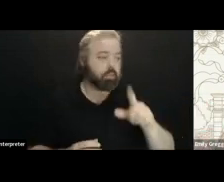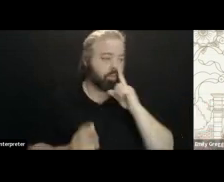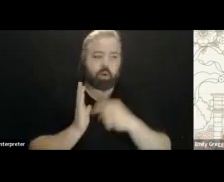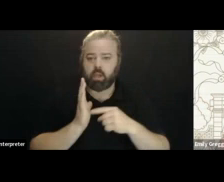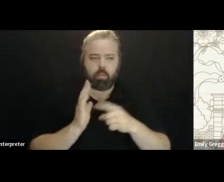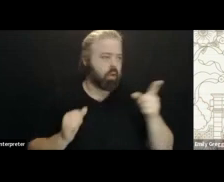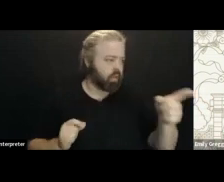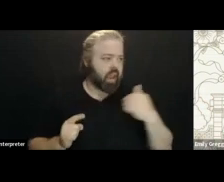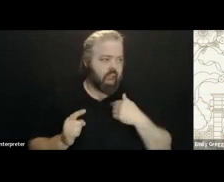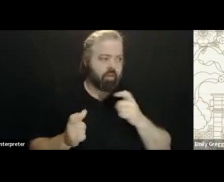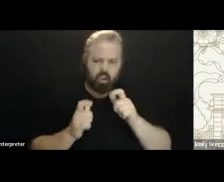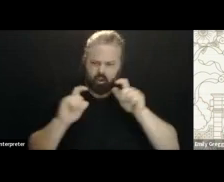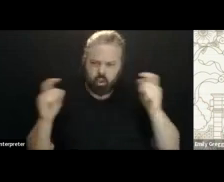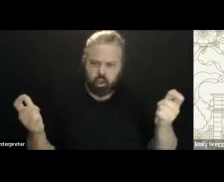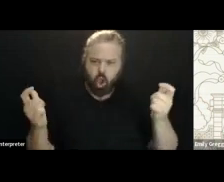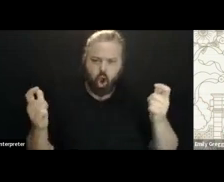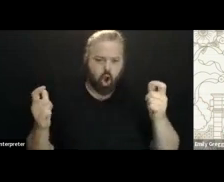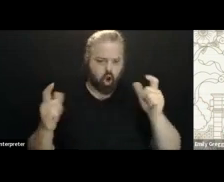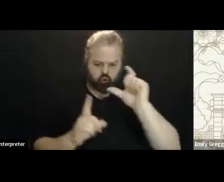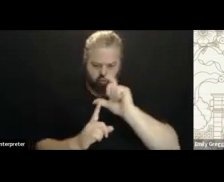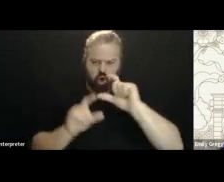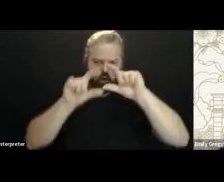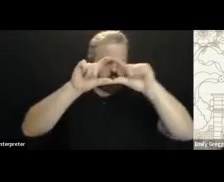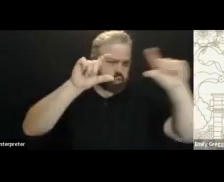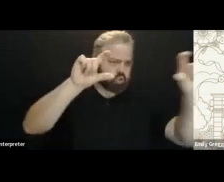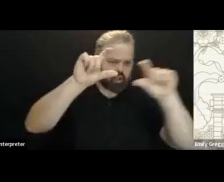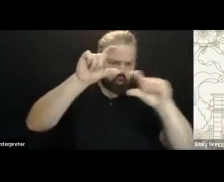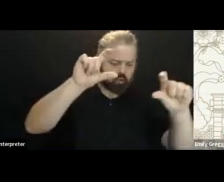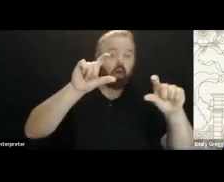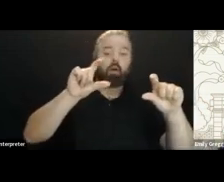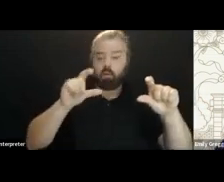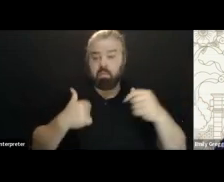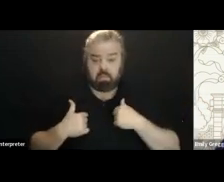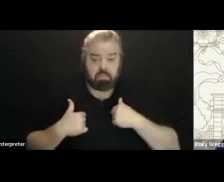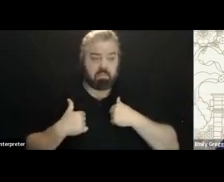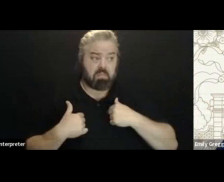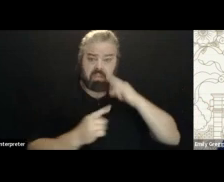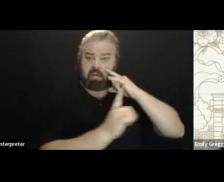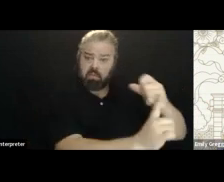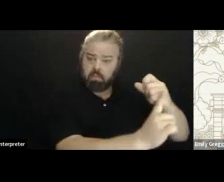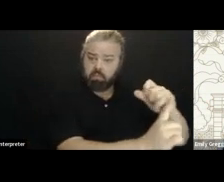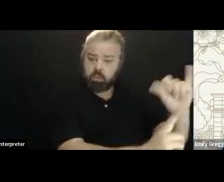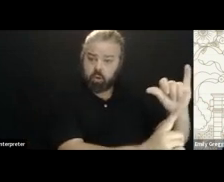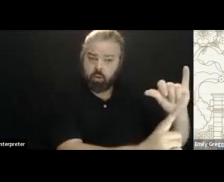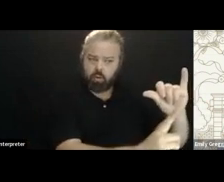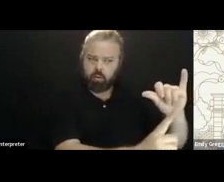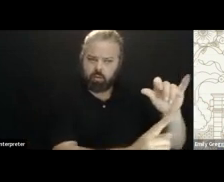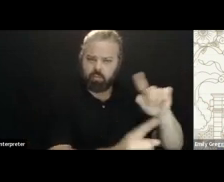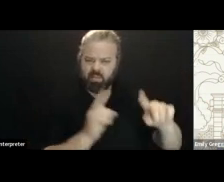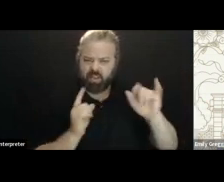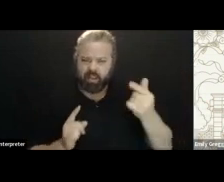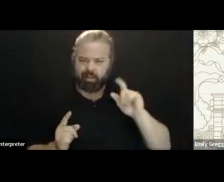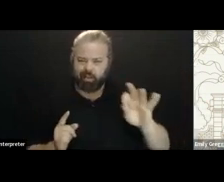header font. That would get my attention just as easily as that somewhat distracting GIF animation